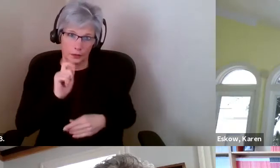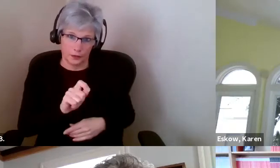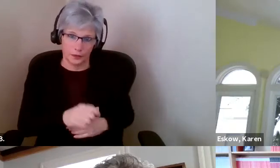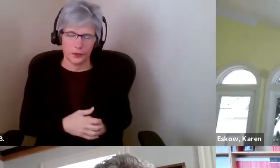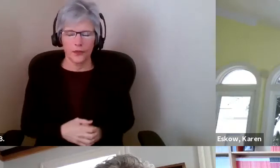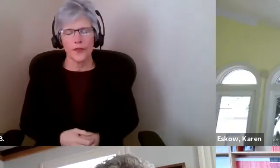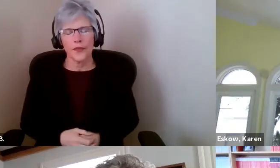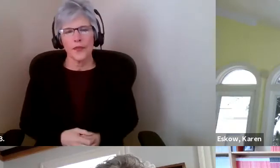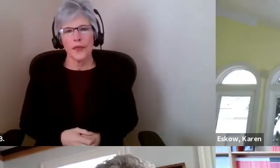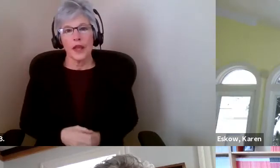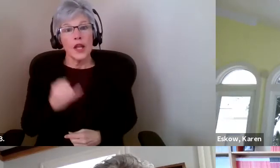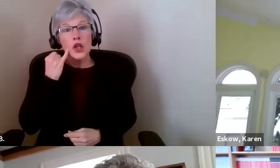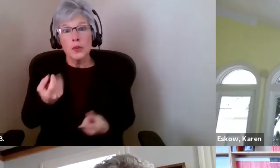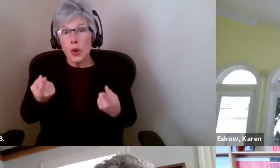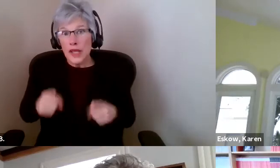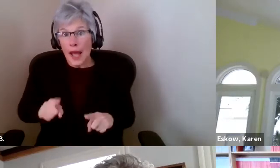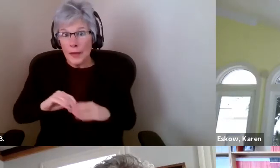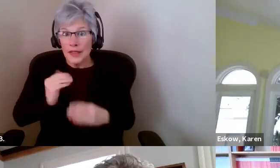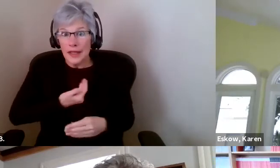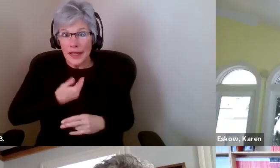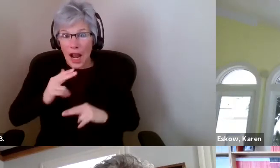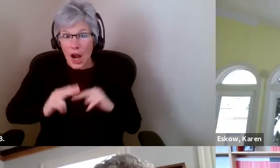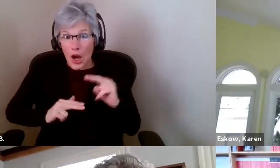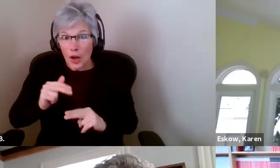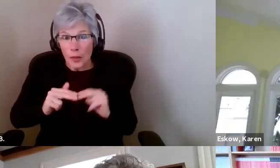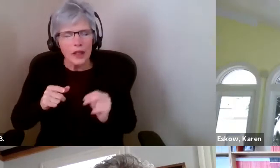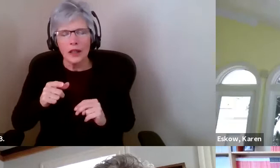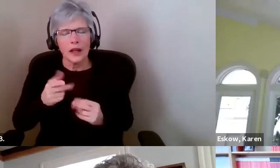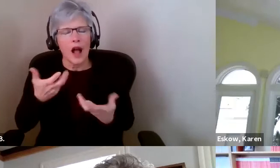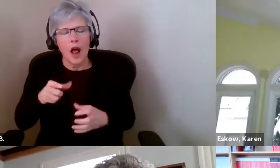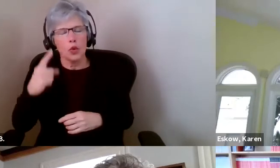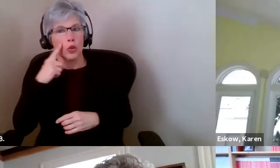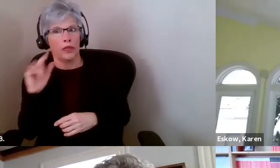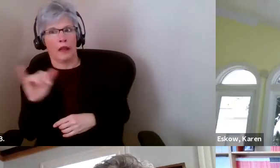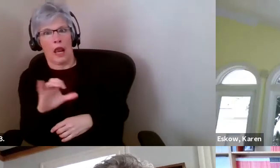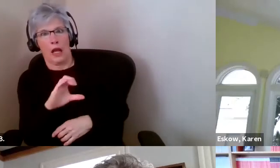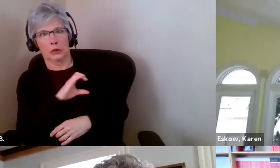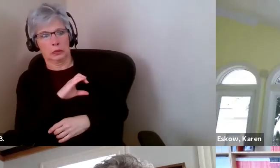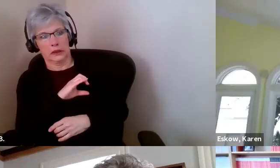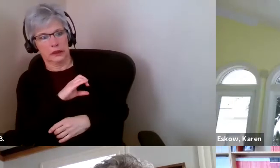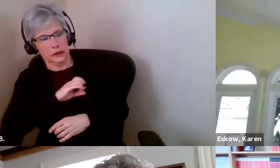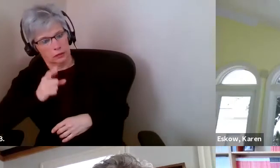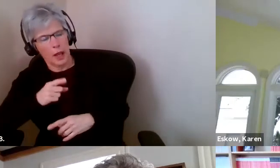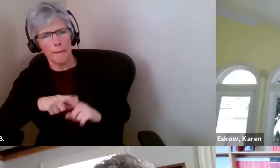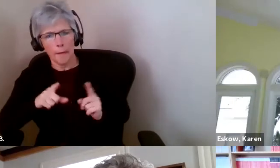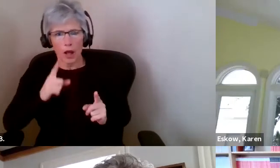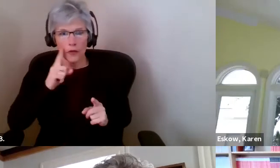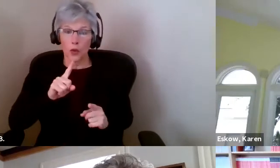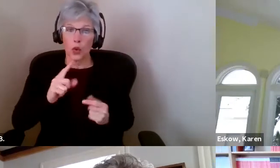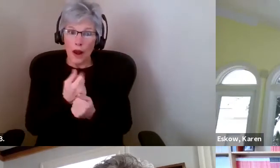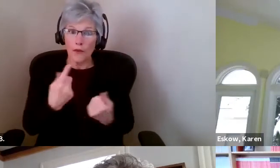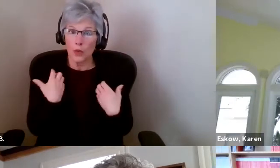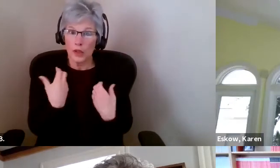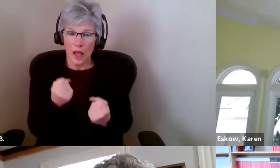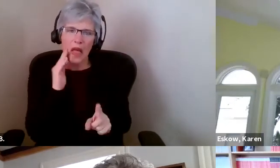our building, no one should be thinking, oh, we have to police them. But I think just for our own well-being, we're gonna say something to students. I would remind students,